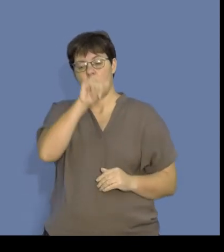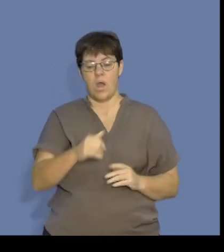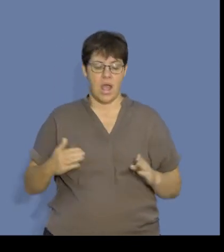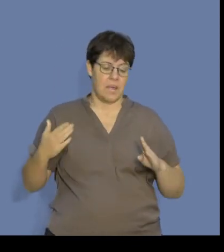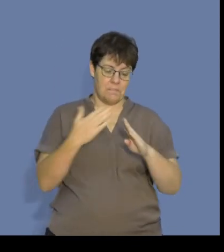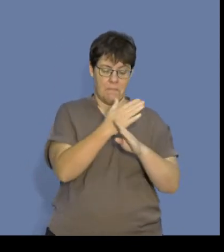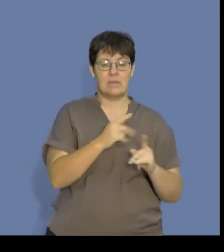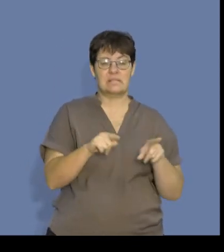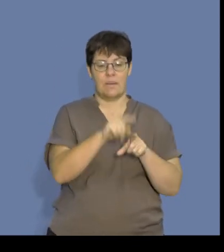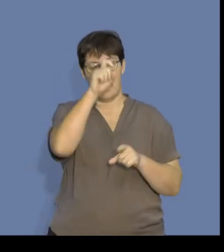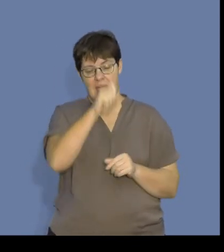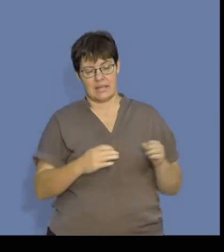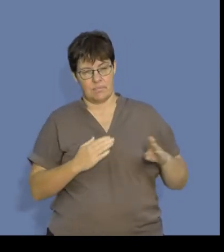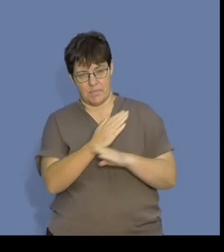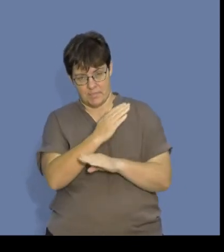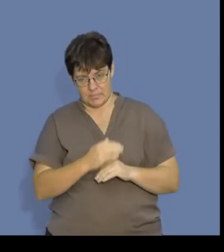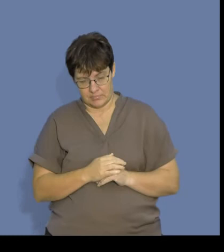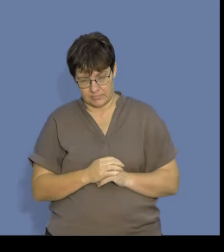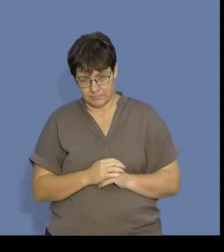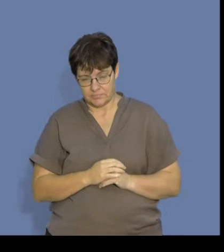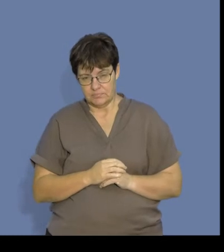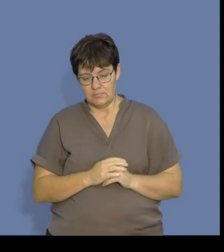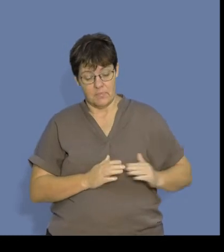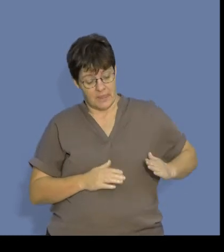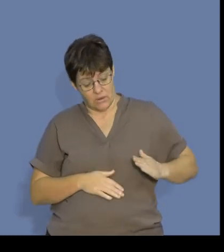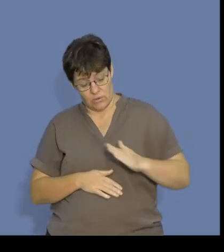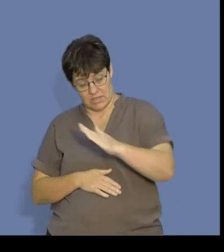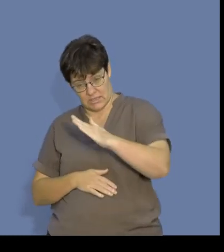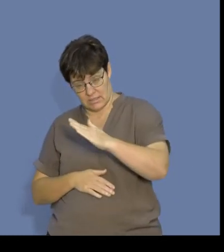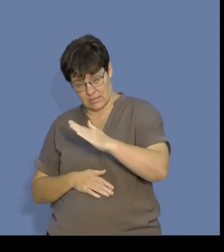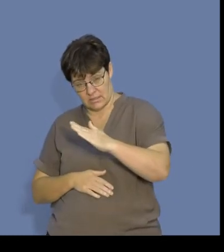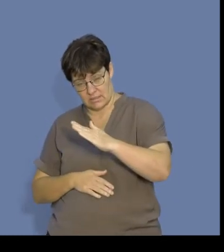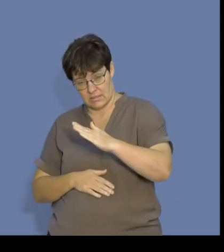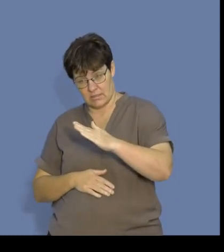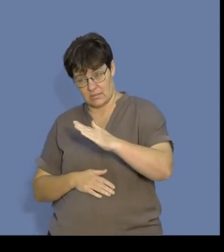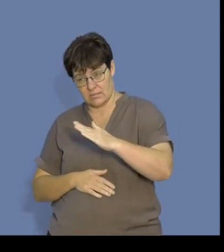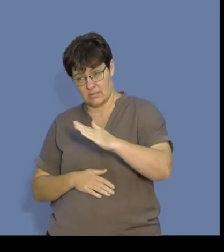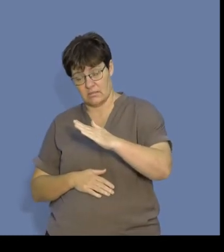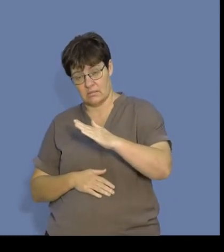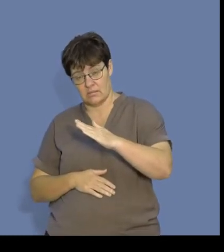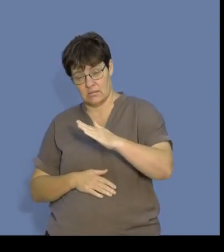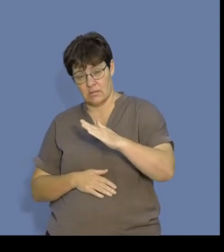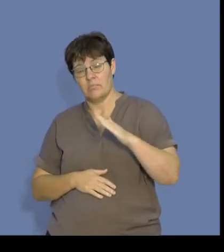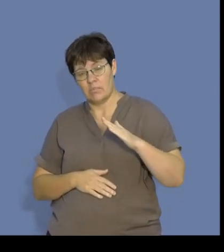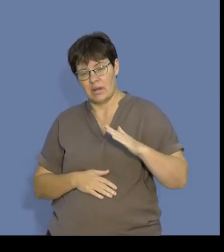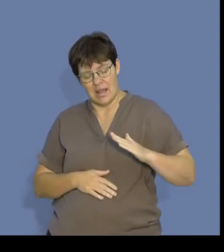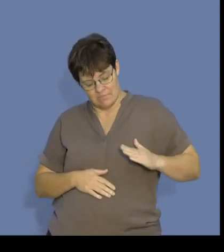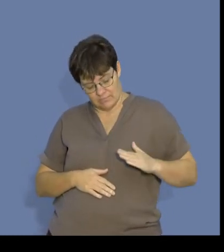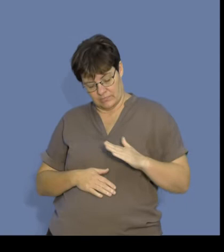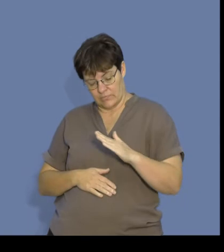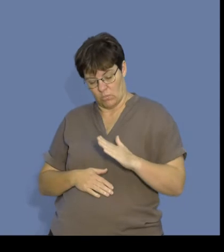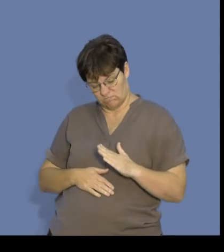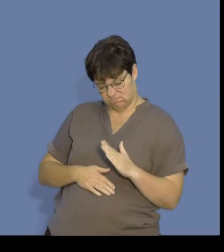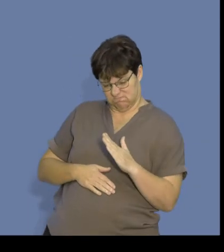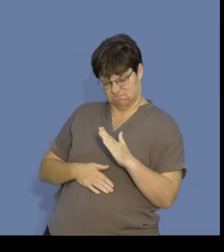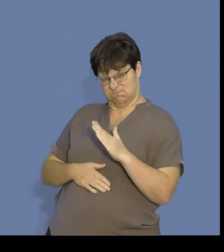and an x-intercept. But firstly, the gradient will be the direction and the steepness